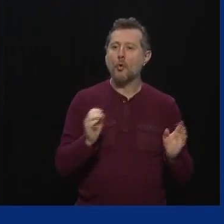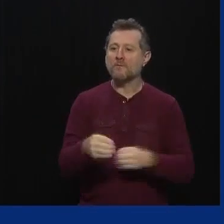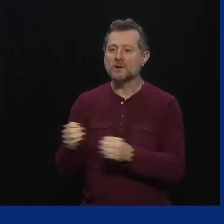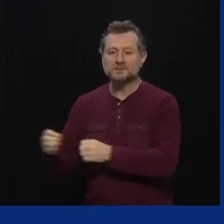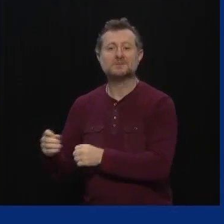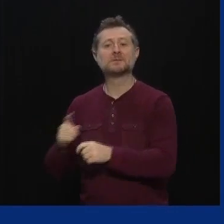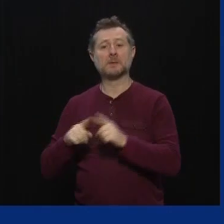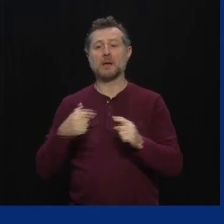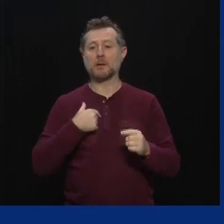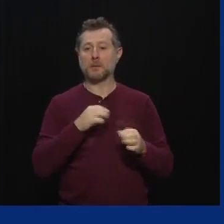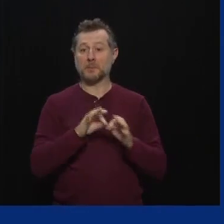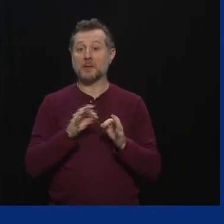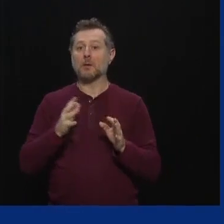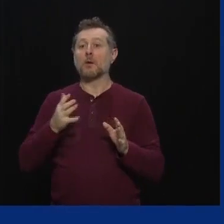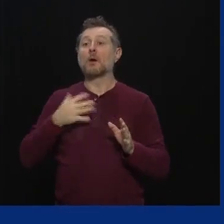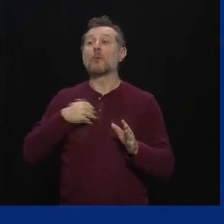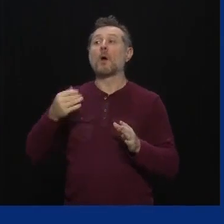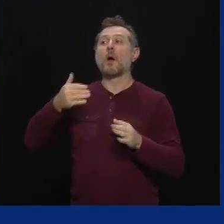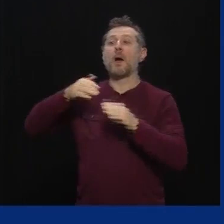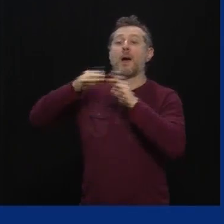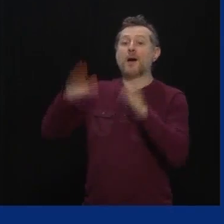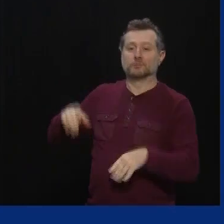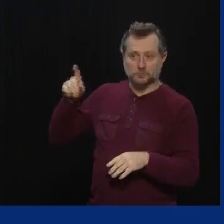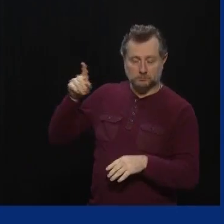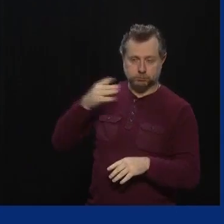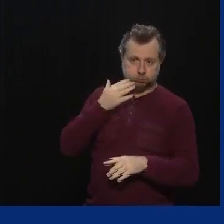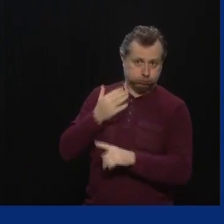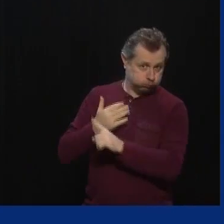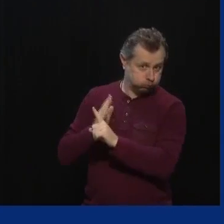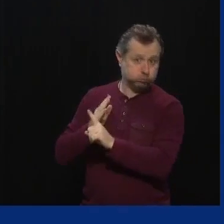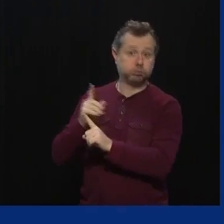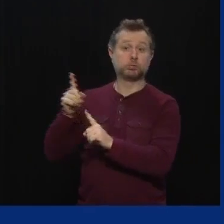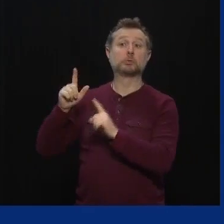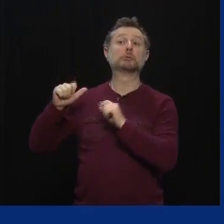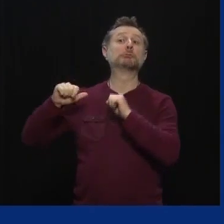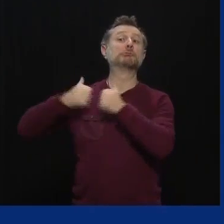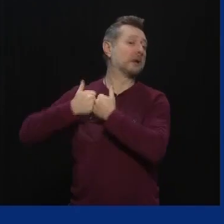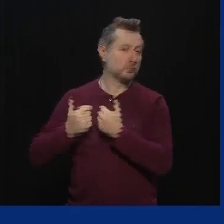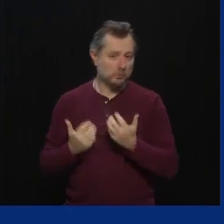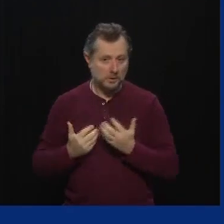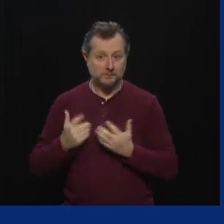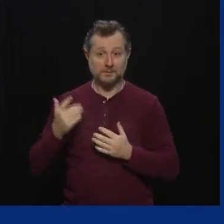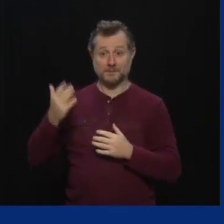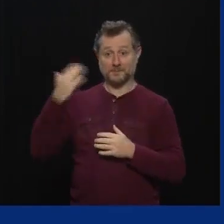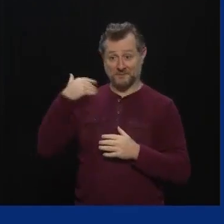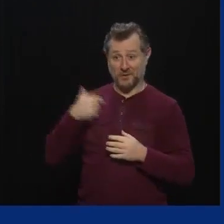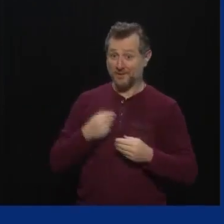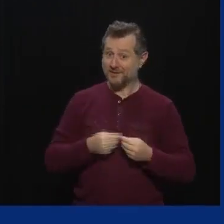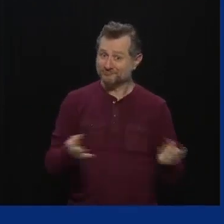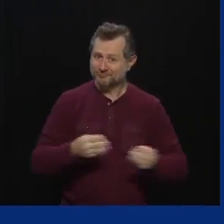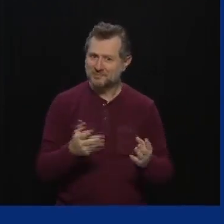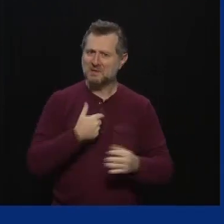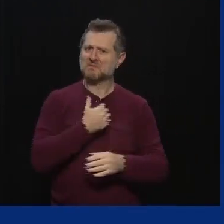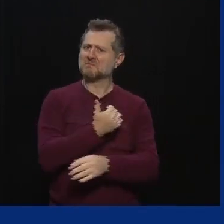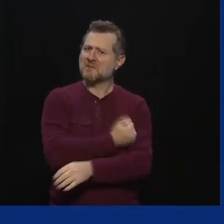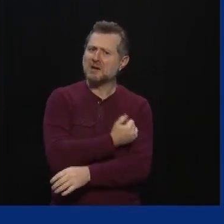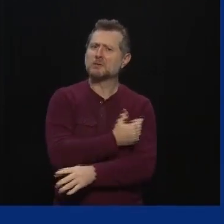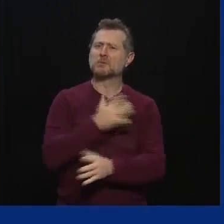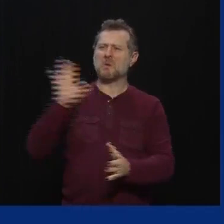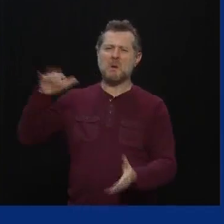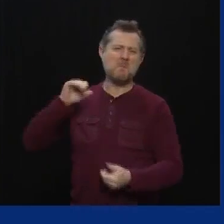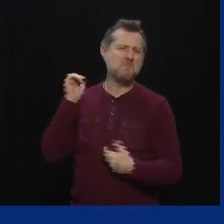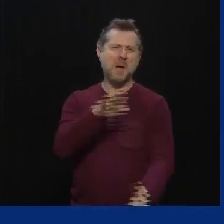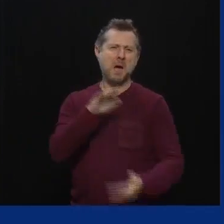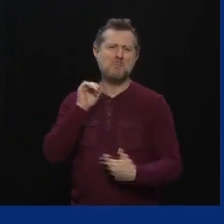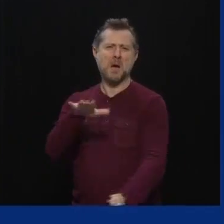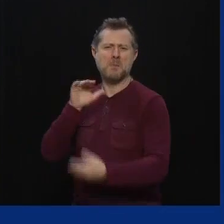that one of the challenges is that the way that the vaccines had been distributed before was in large bulk, and that doesn't work for a pediatrician who's